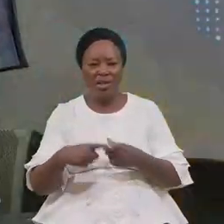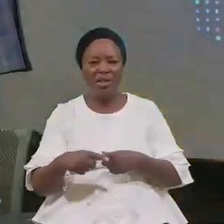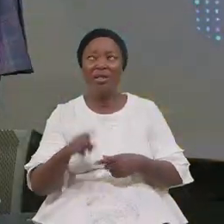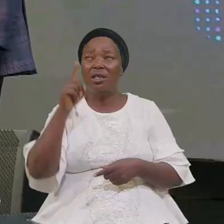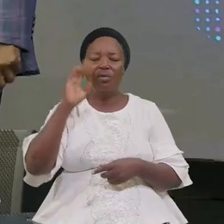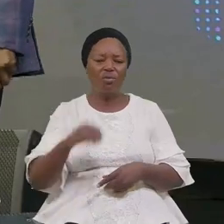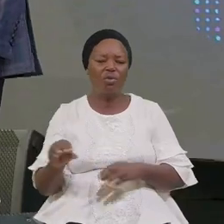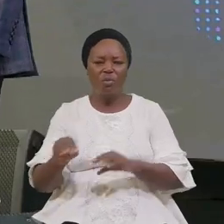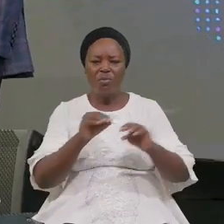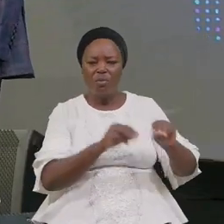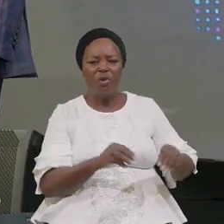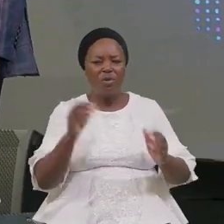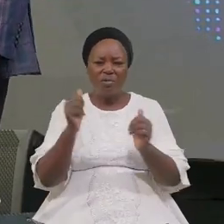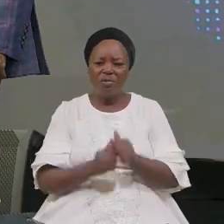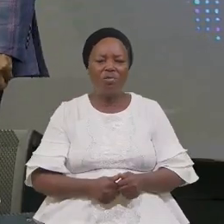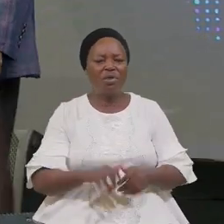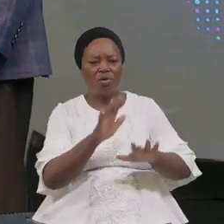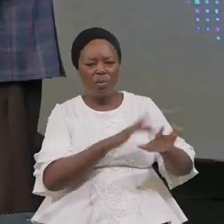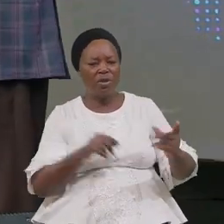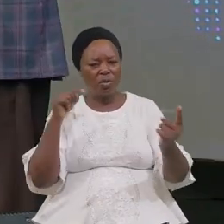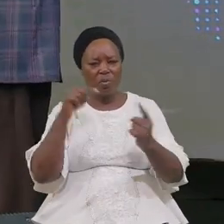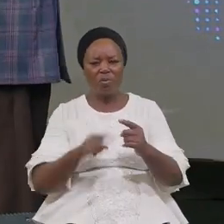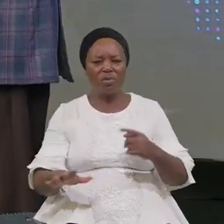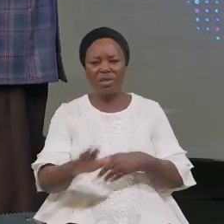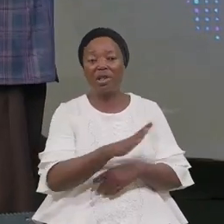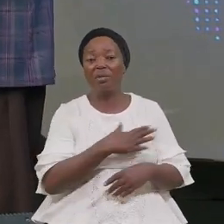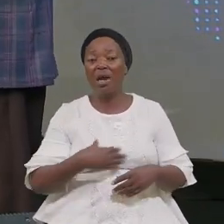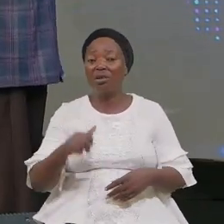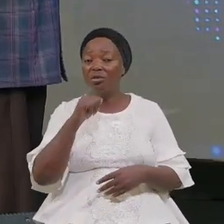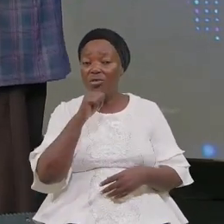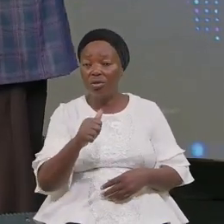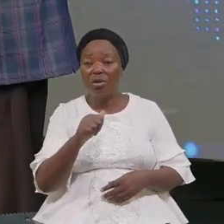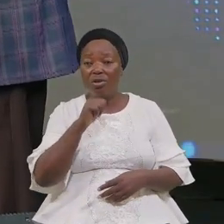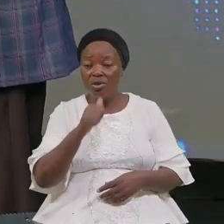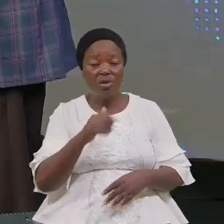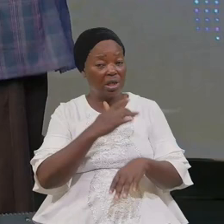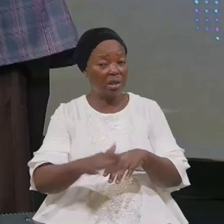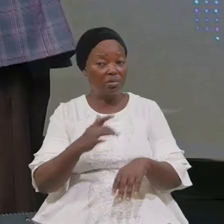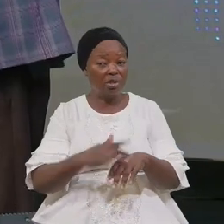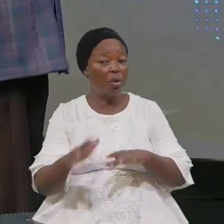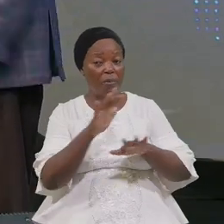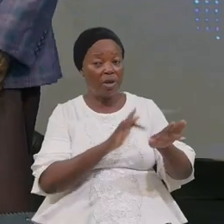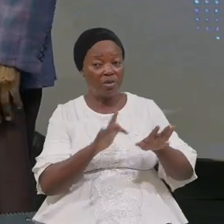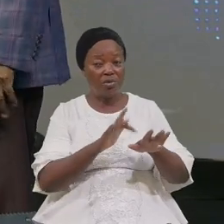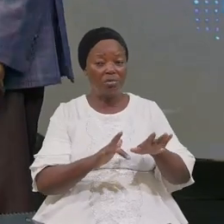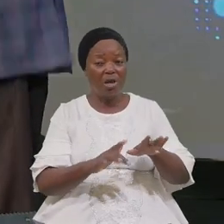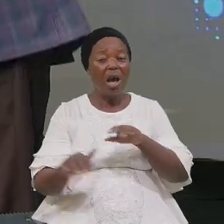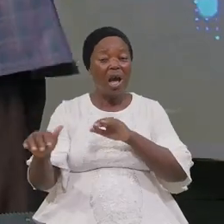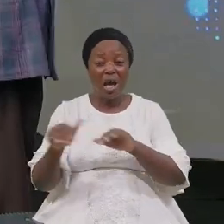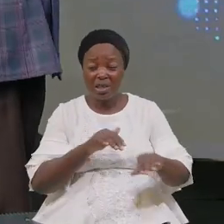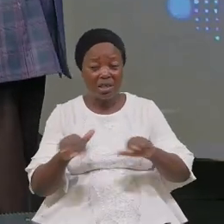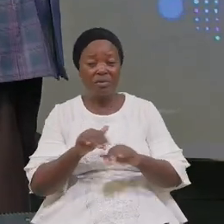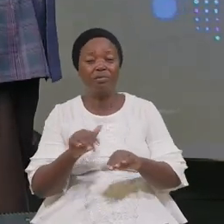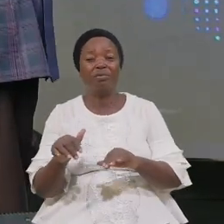with compassion towards them. And not empty compassion, active compassion. And